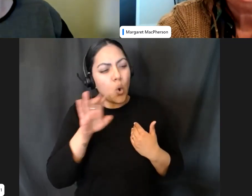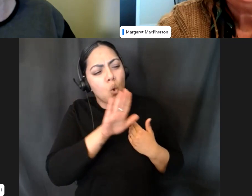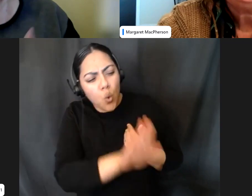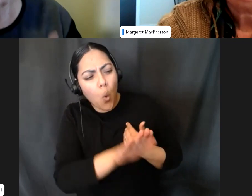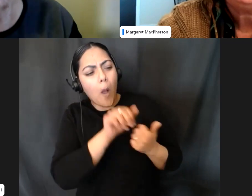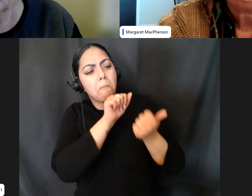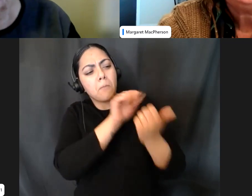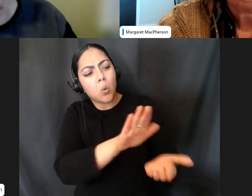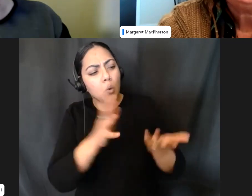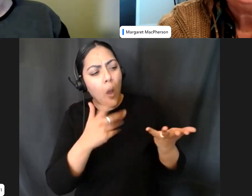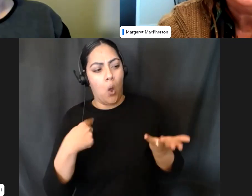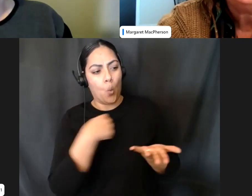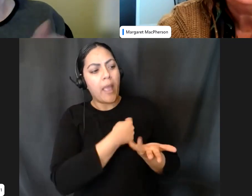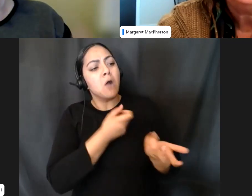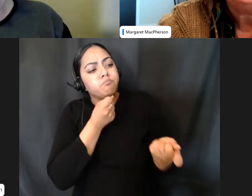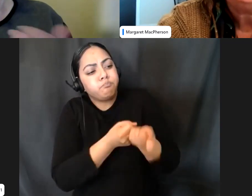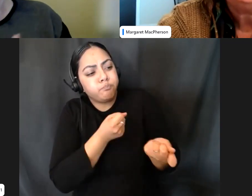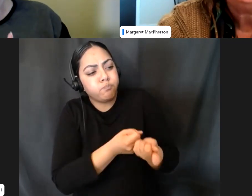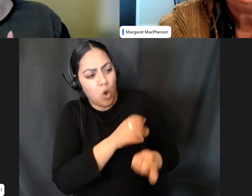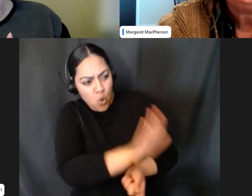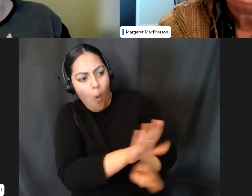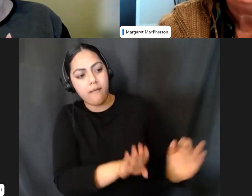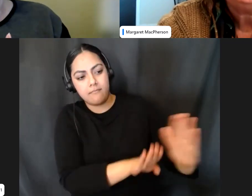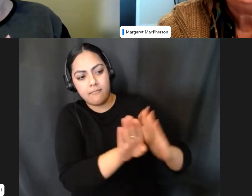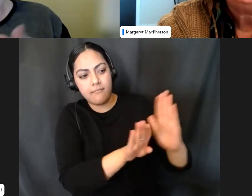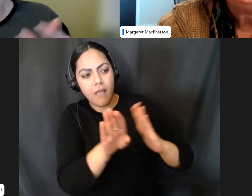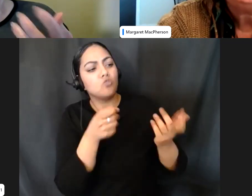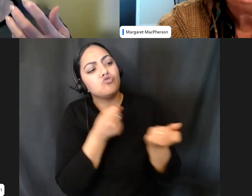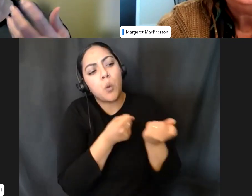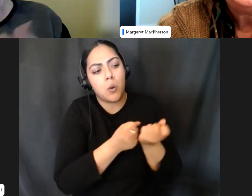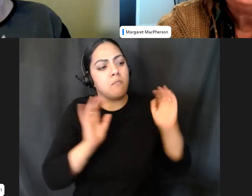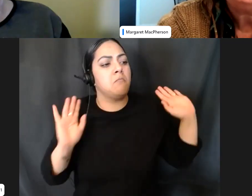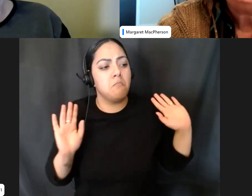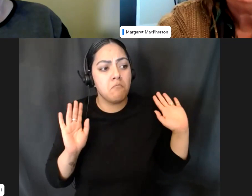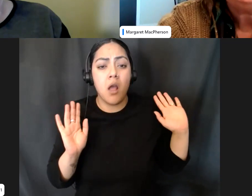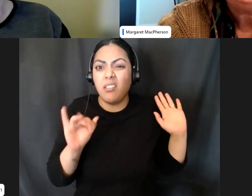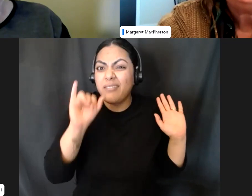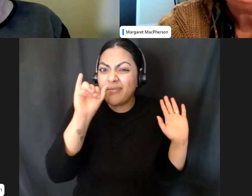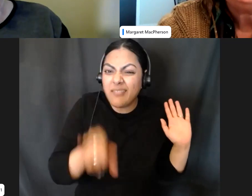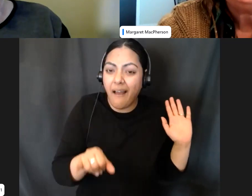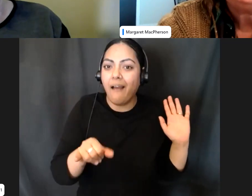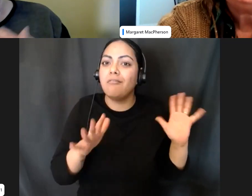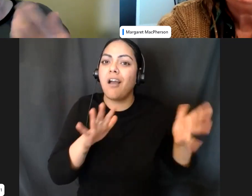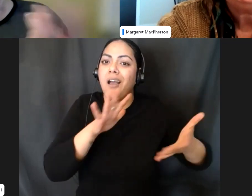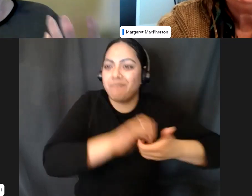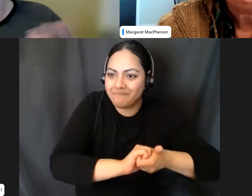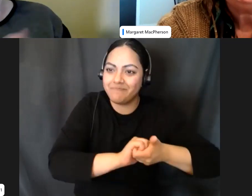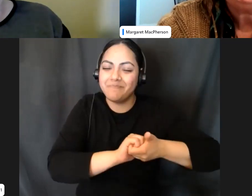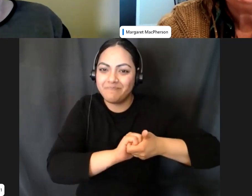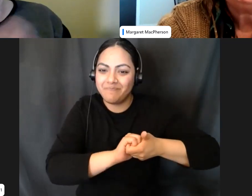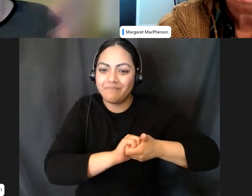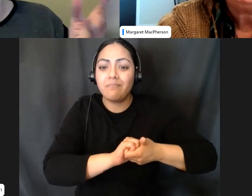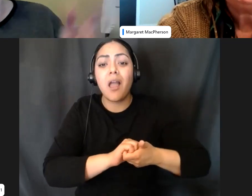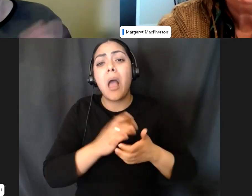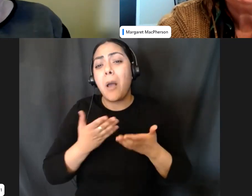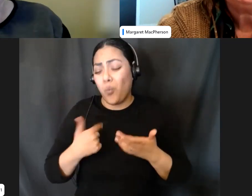How can we help you? And Yes. listen to them, what they do. And we've Yeah. created materials and so on. We have materials in,